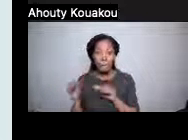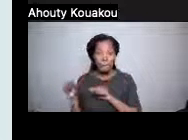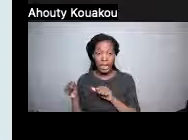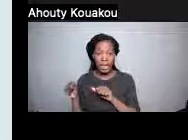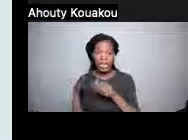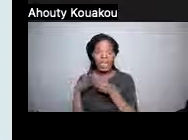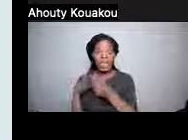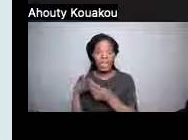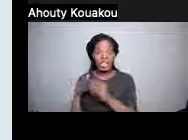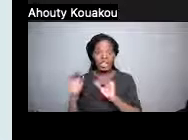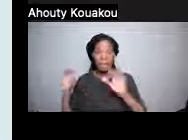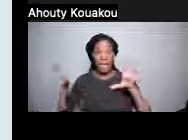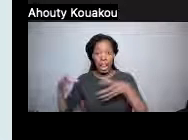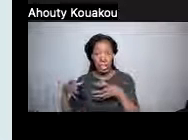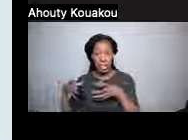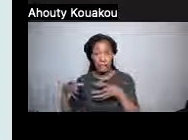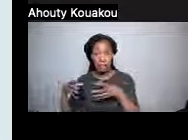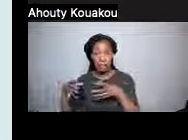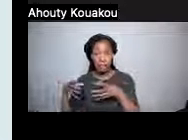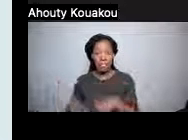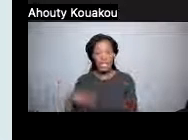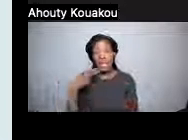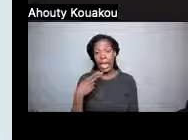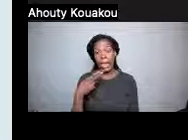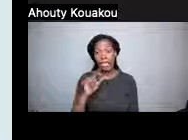Leadership Collective,